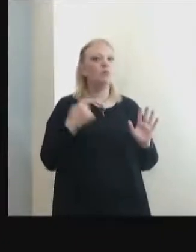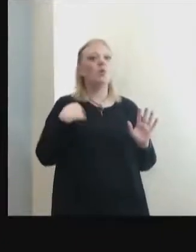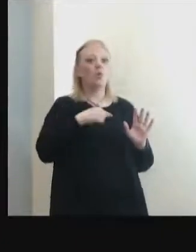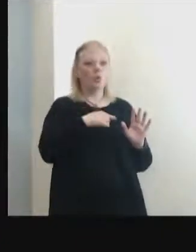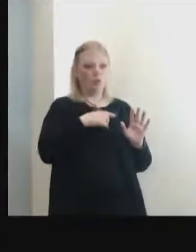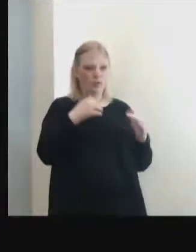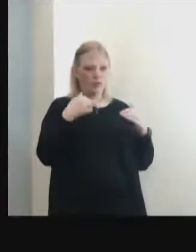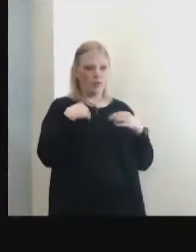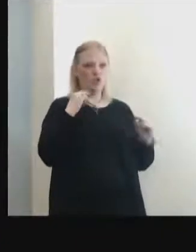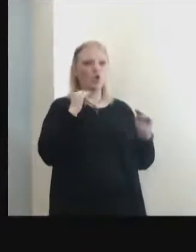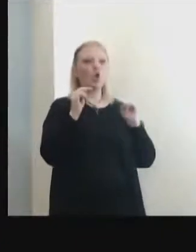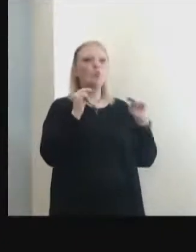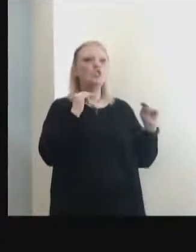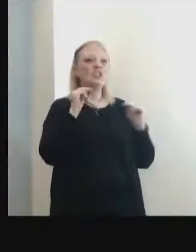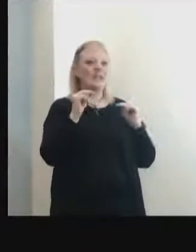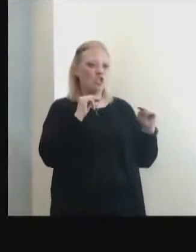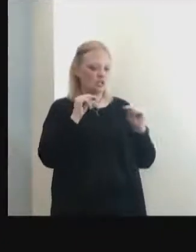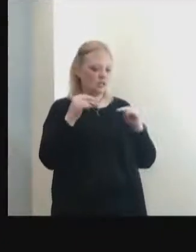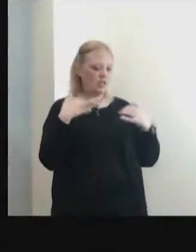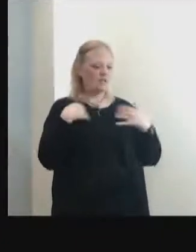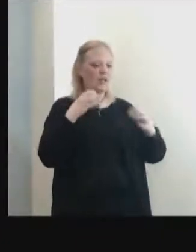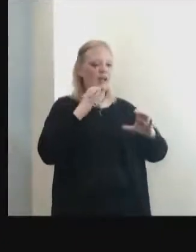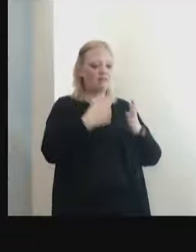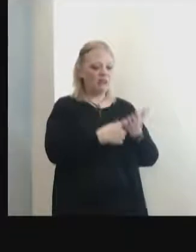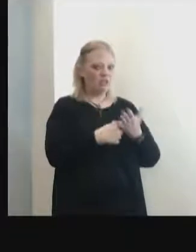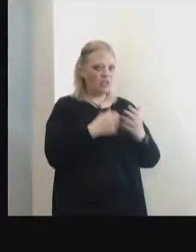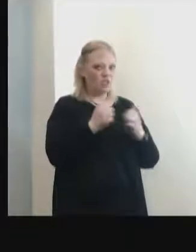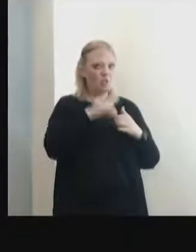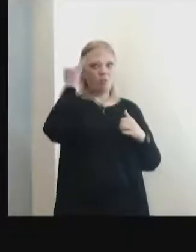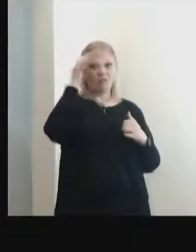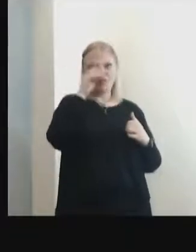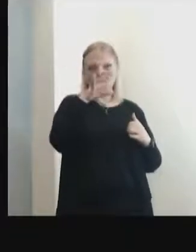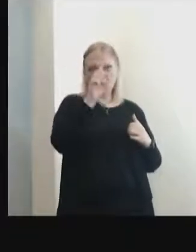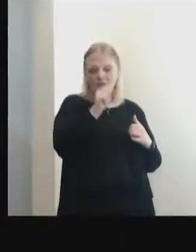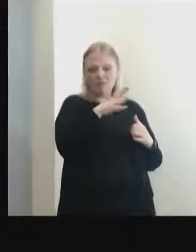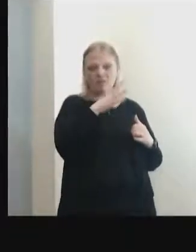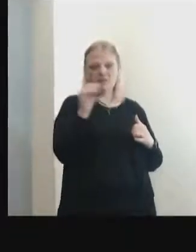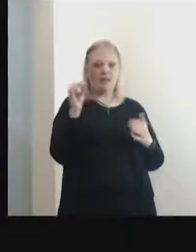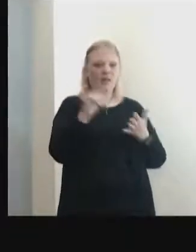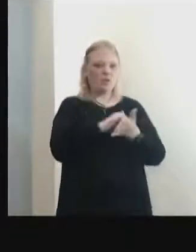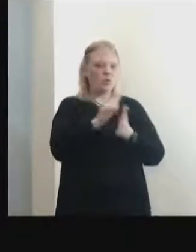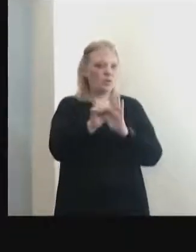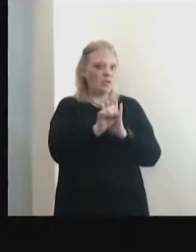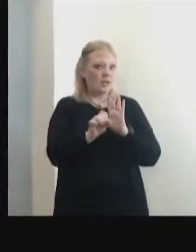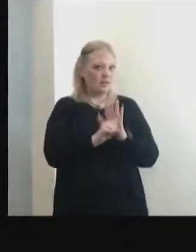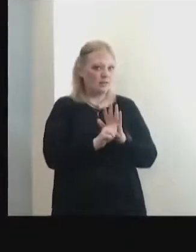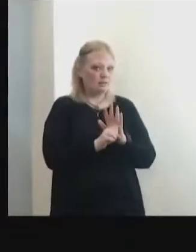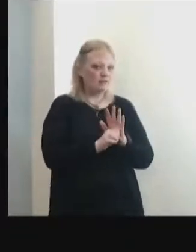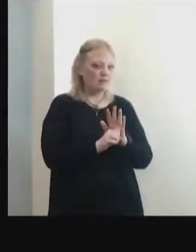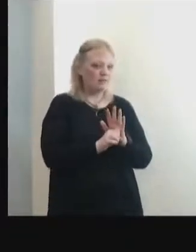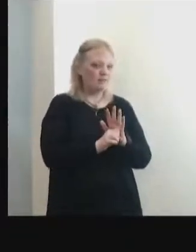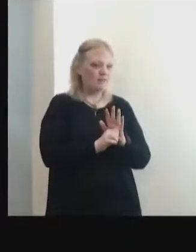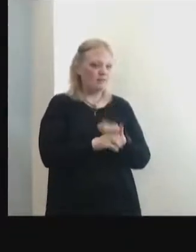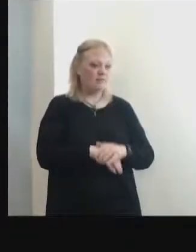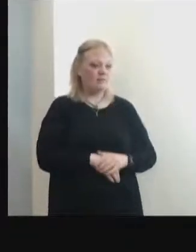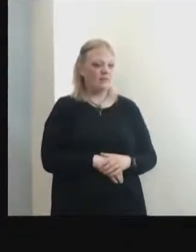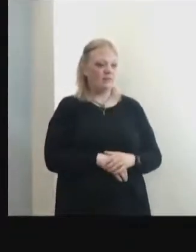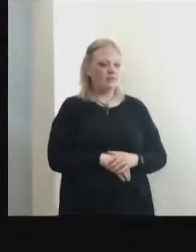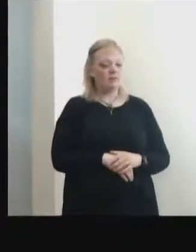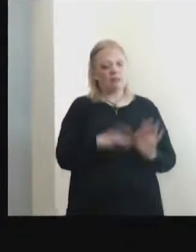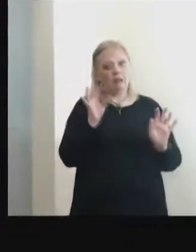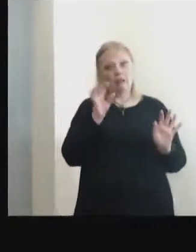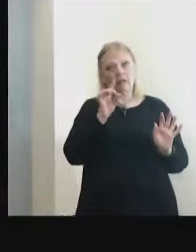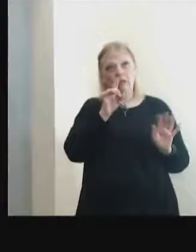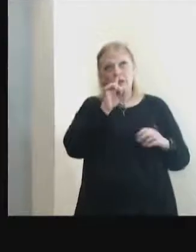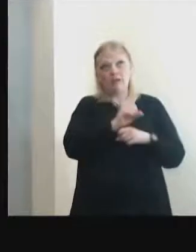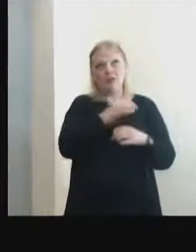negotiations. And I've had conversations with the Buffalo Bills, and I've had conversations with New York State. In fact, we have